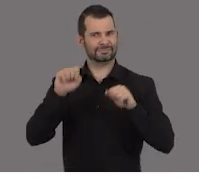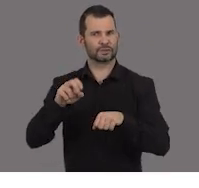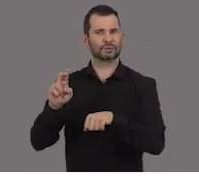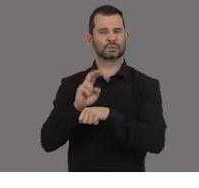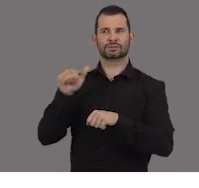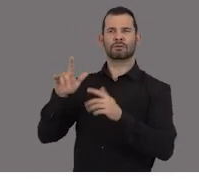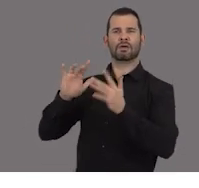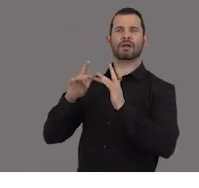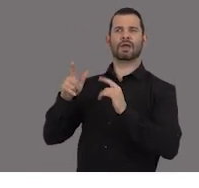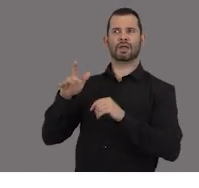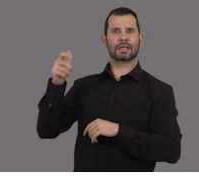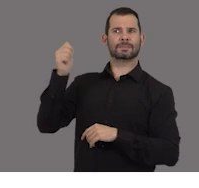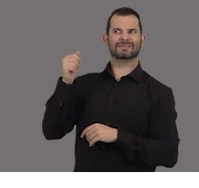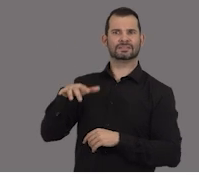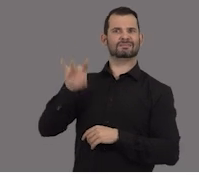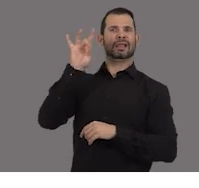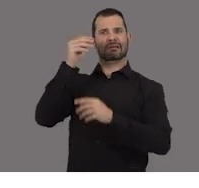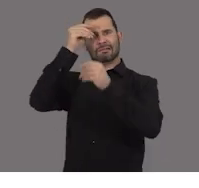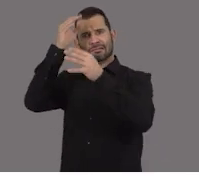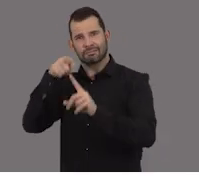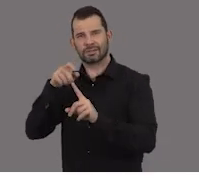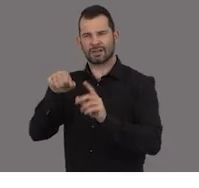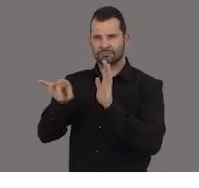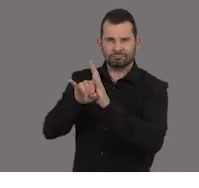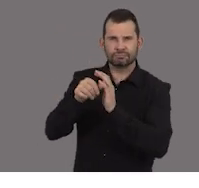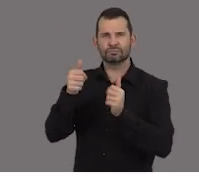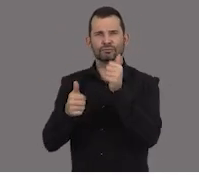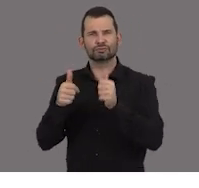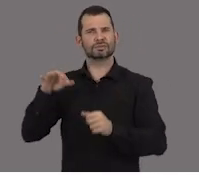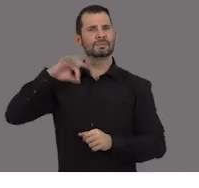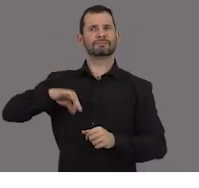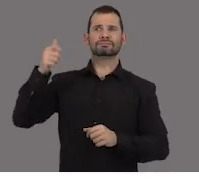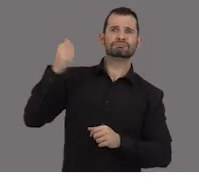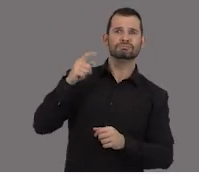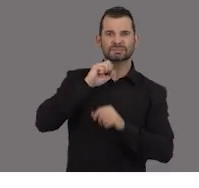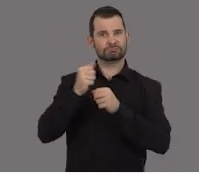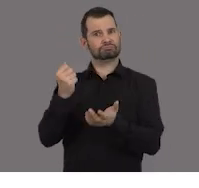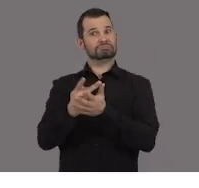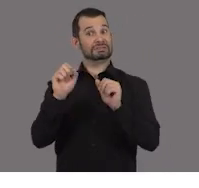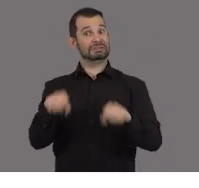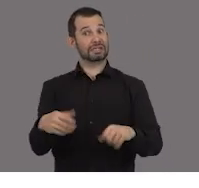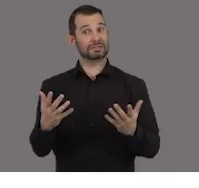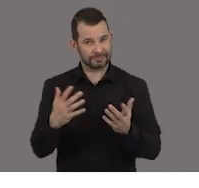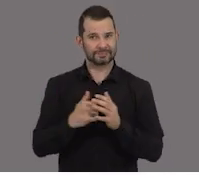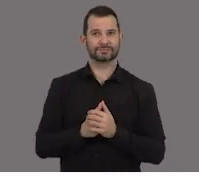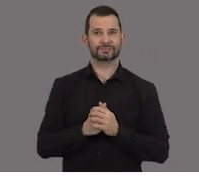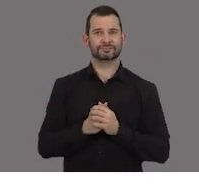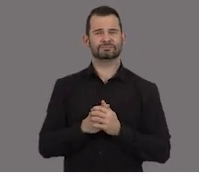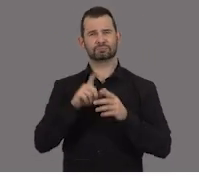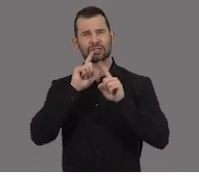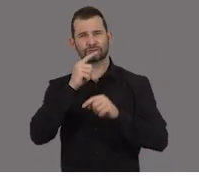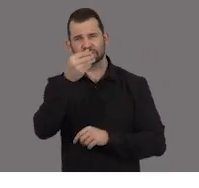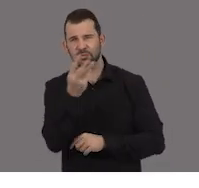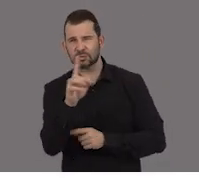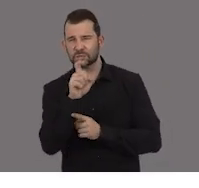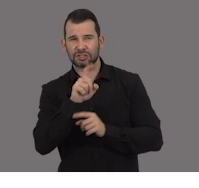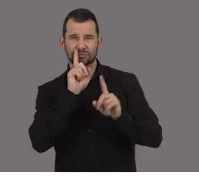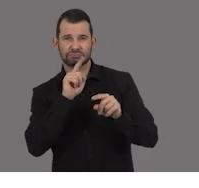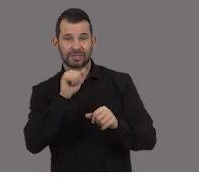canada.ca/deductions-credits-expenses. You can use the online benefits finder to find out what benefits you may be eligible